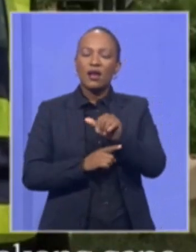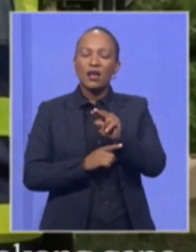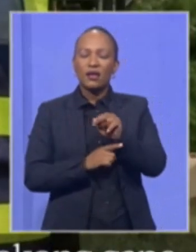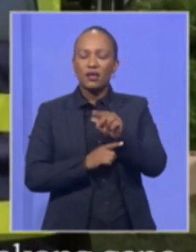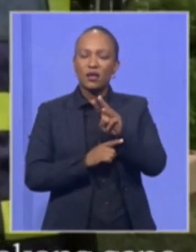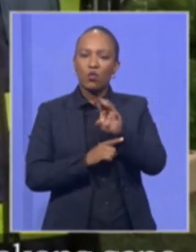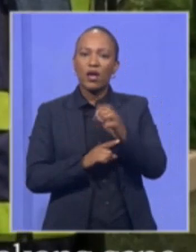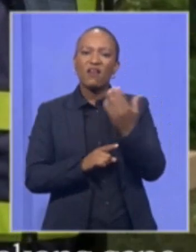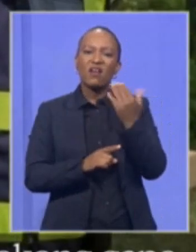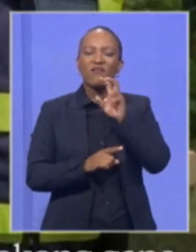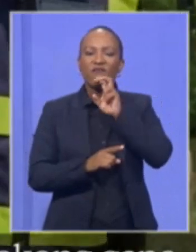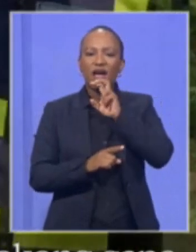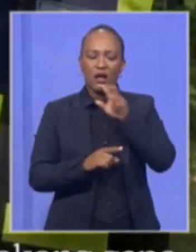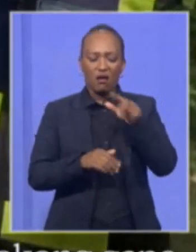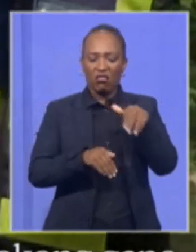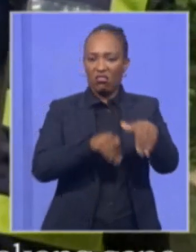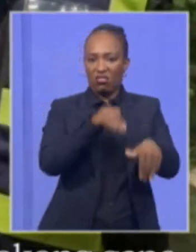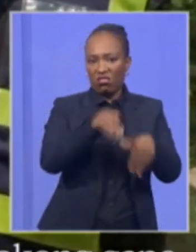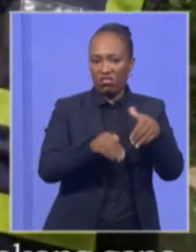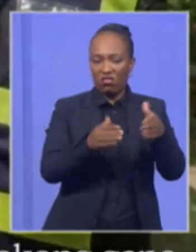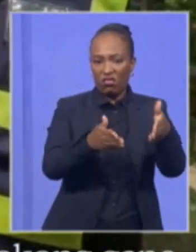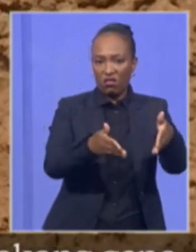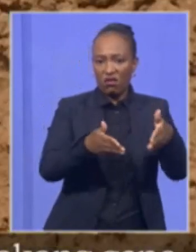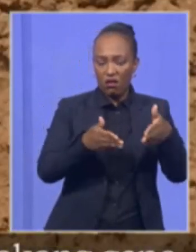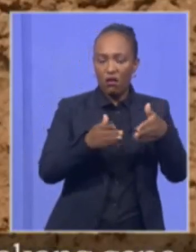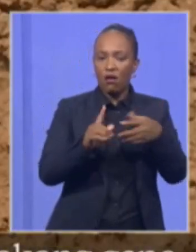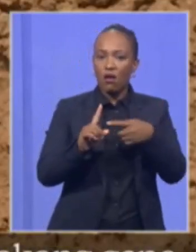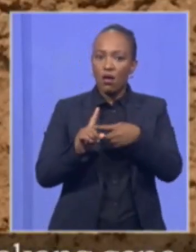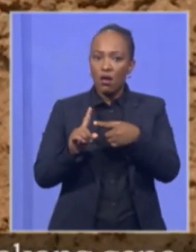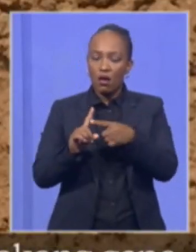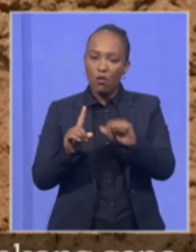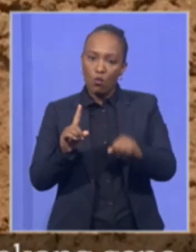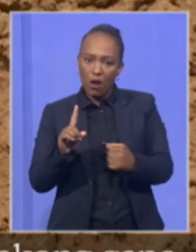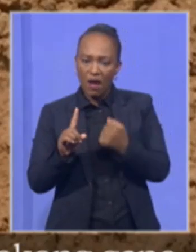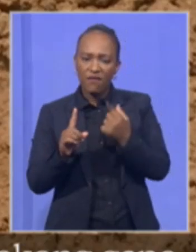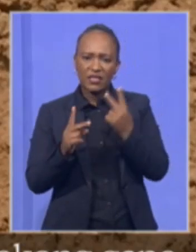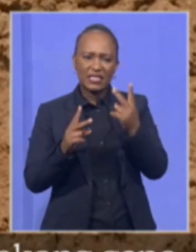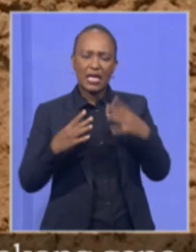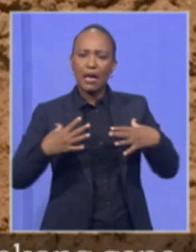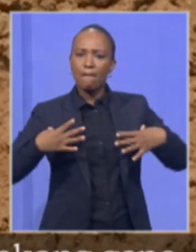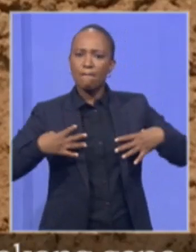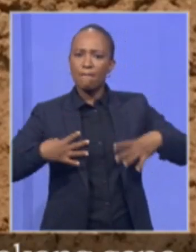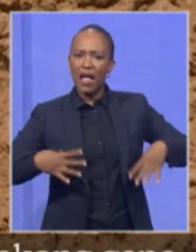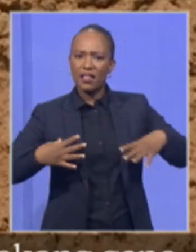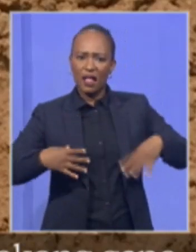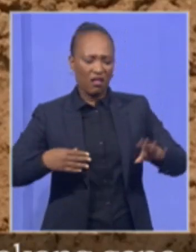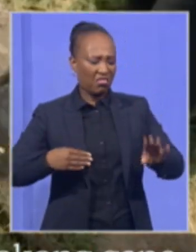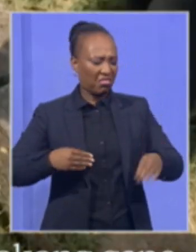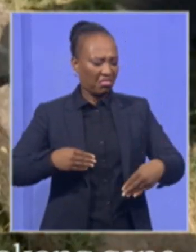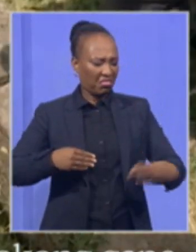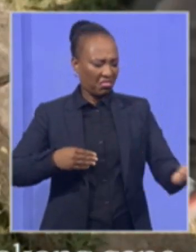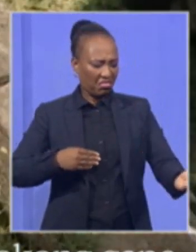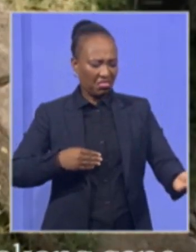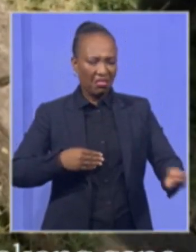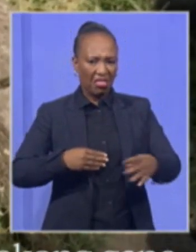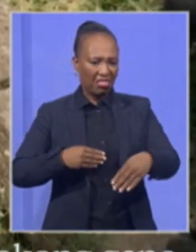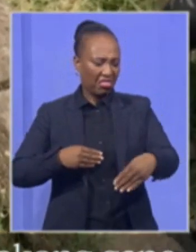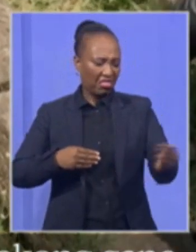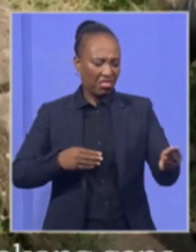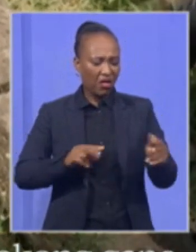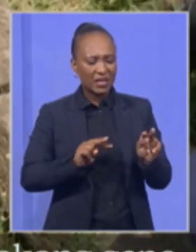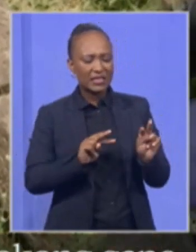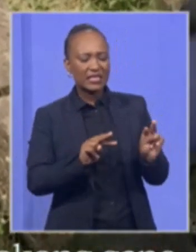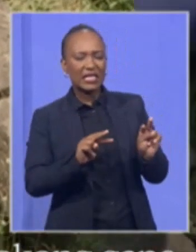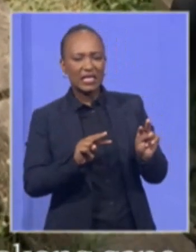le fetilego. Madubani yo a sonyegilego o re ge a bona diaparo tšeo a bolokilego monna wa gagwe ka tšona ka thoko ga lebitla o